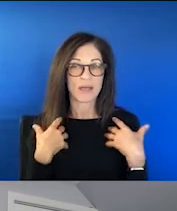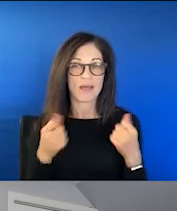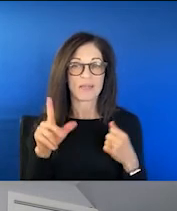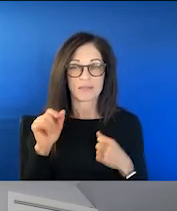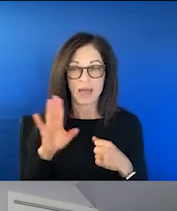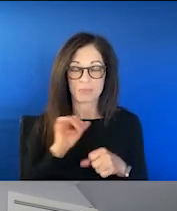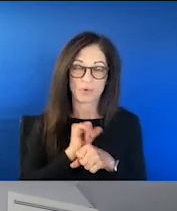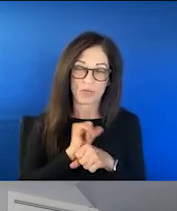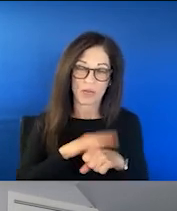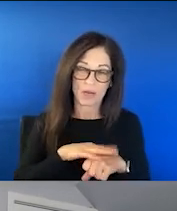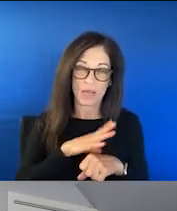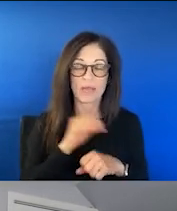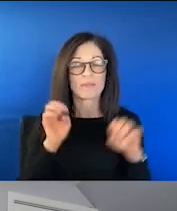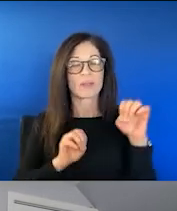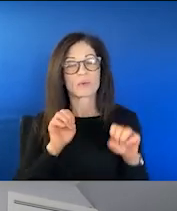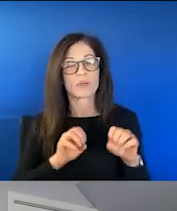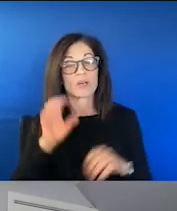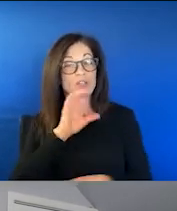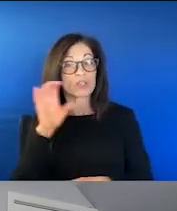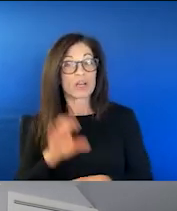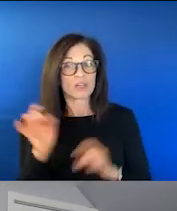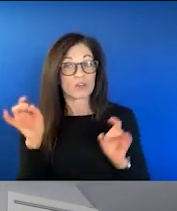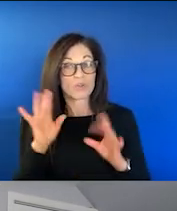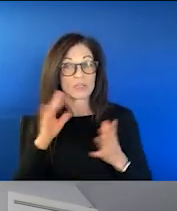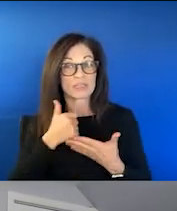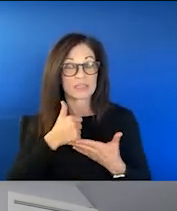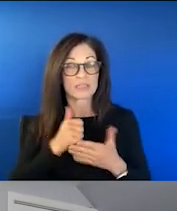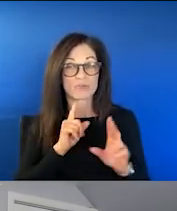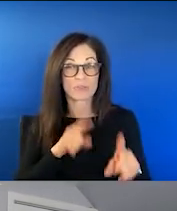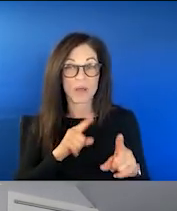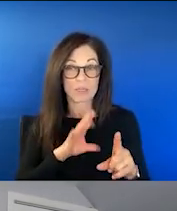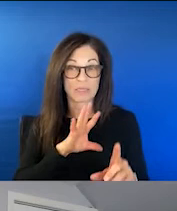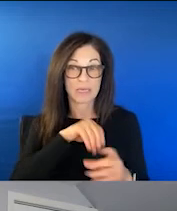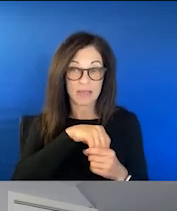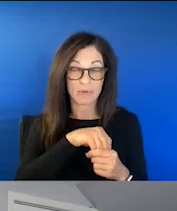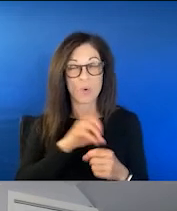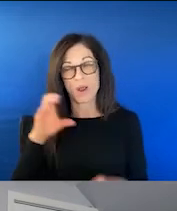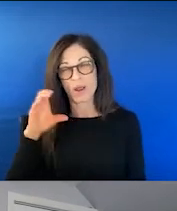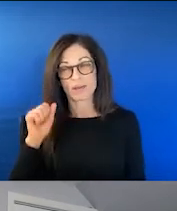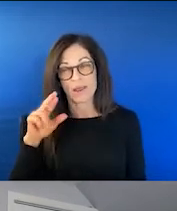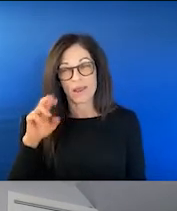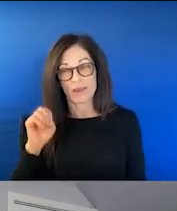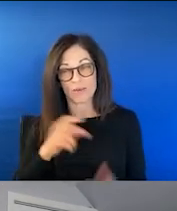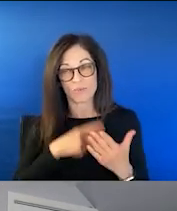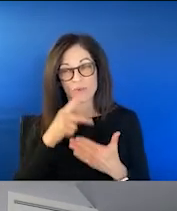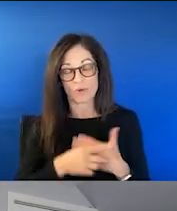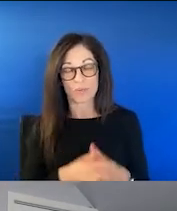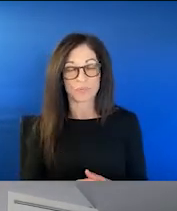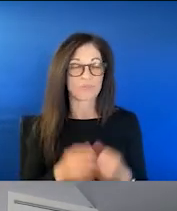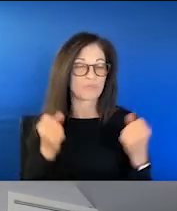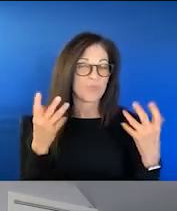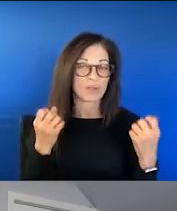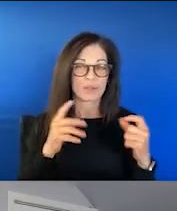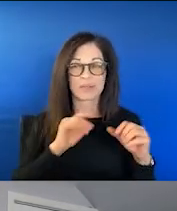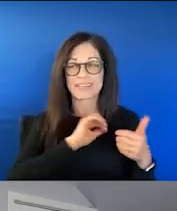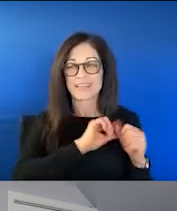an evaluation of Chicago's Crisis Assistance Response and Engagement, or CARE program, a multi-agency